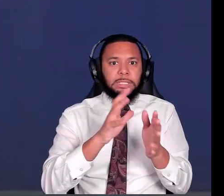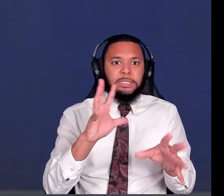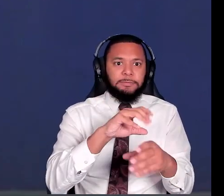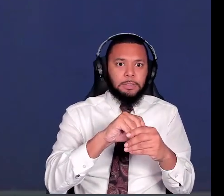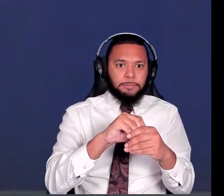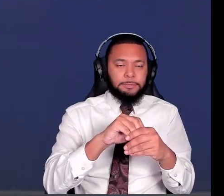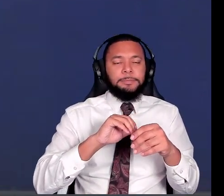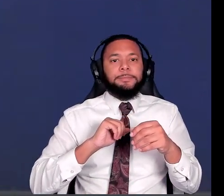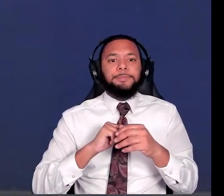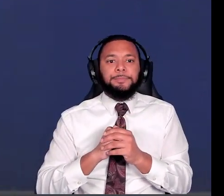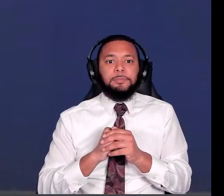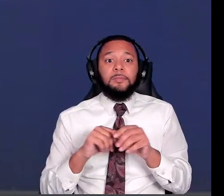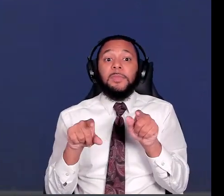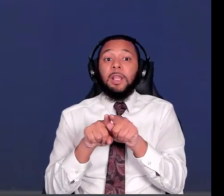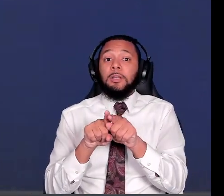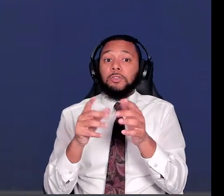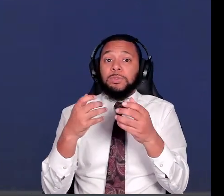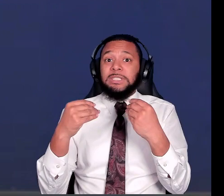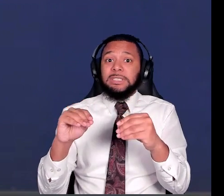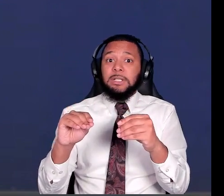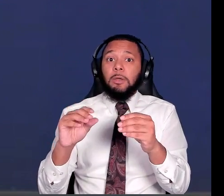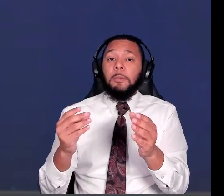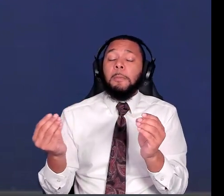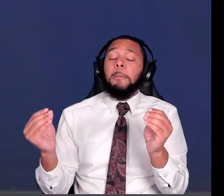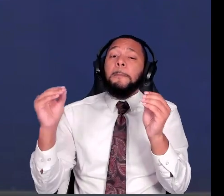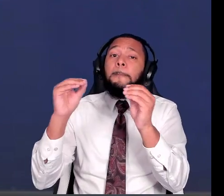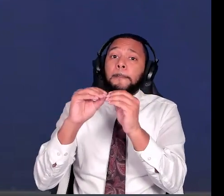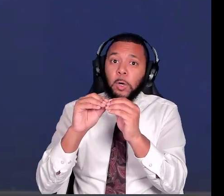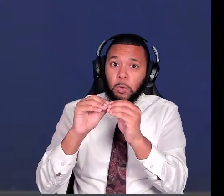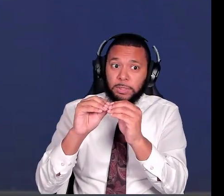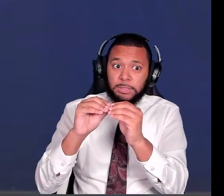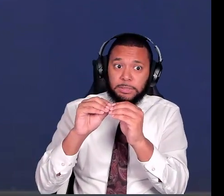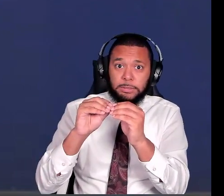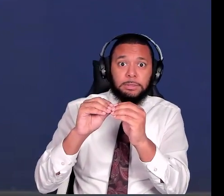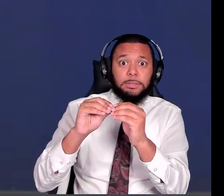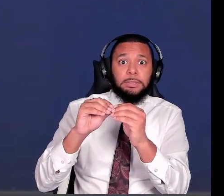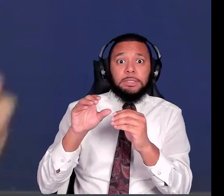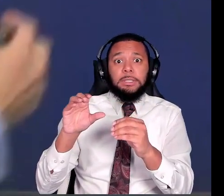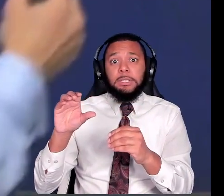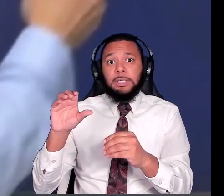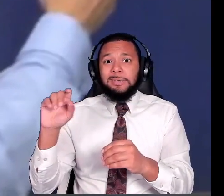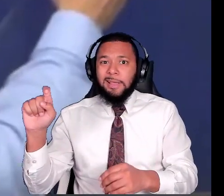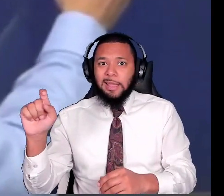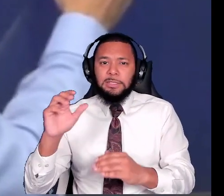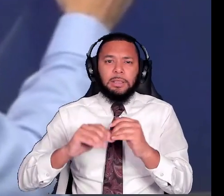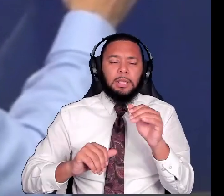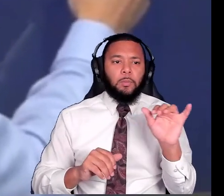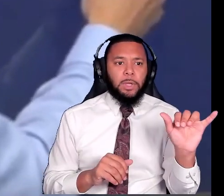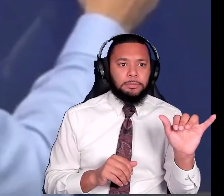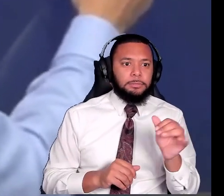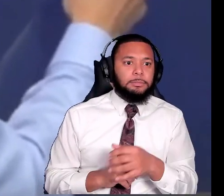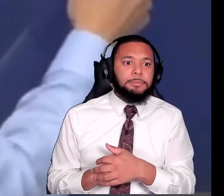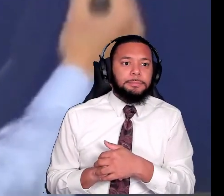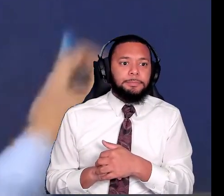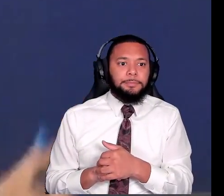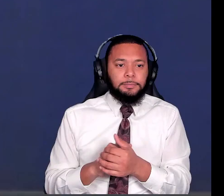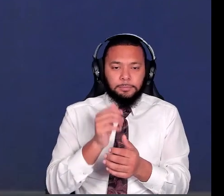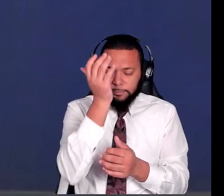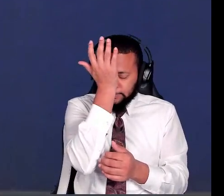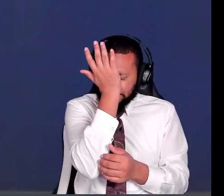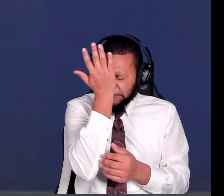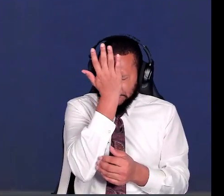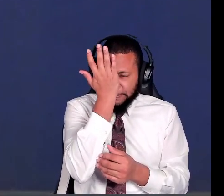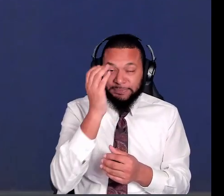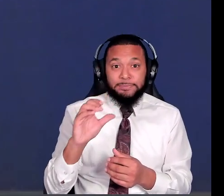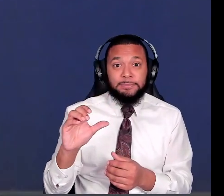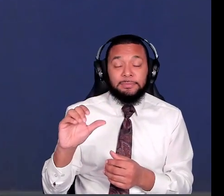Now she also wants to sell more Caramel Delights than Thin Mints. Well, if Caramel Delights are